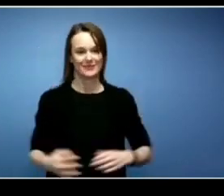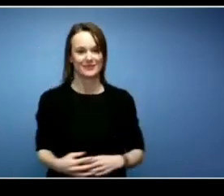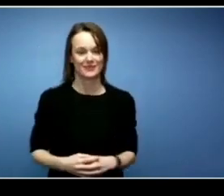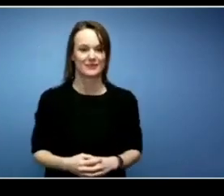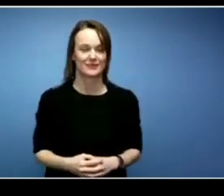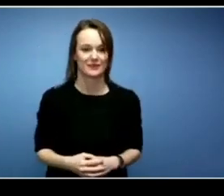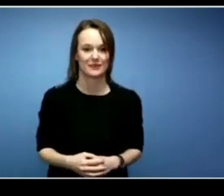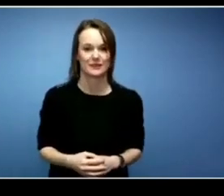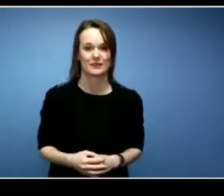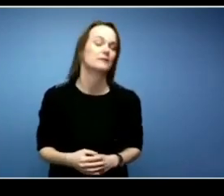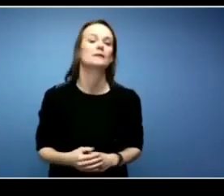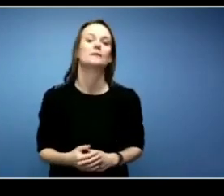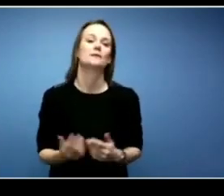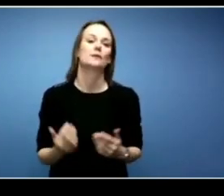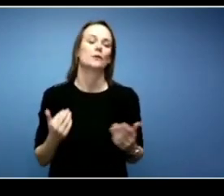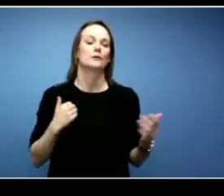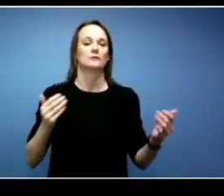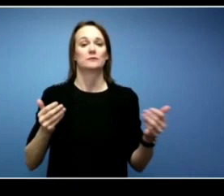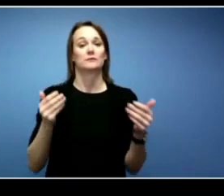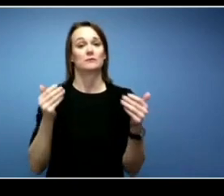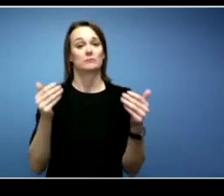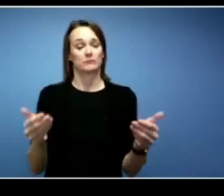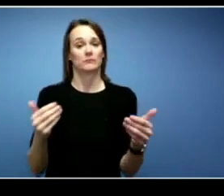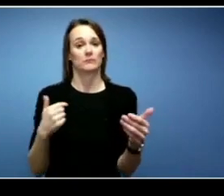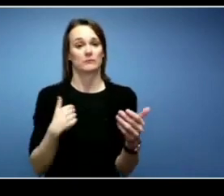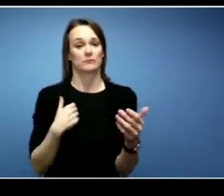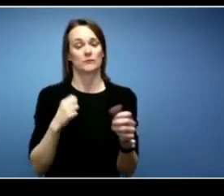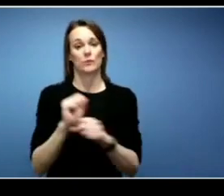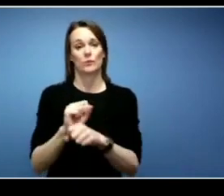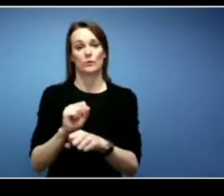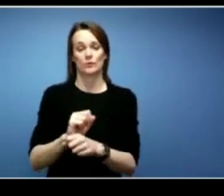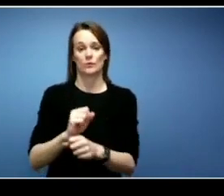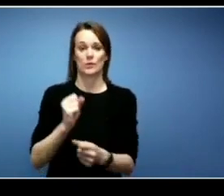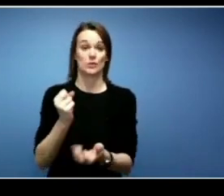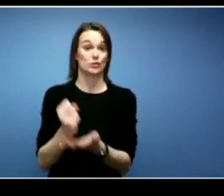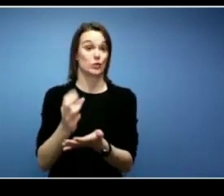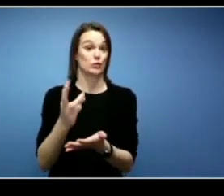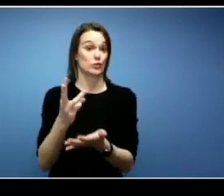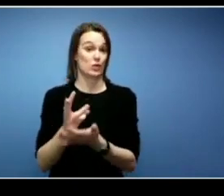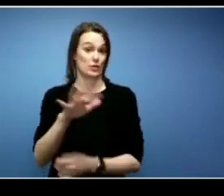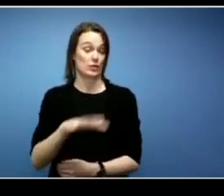to try and build a career in social work for myself.